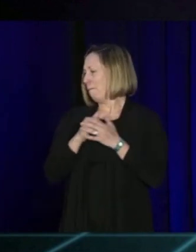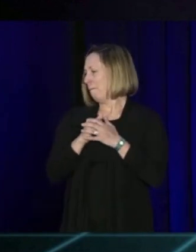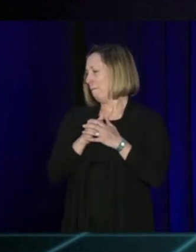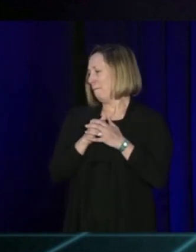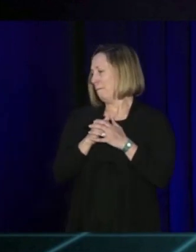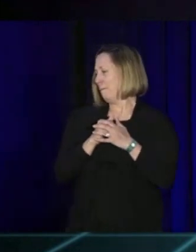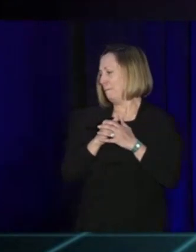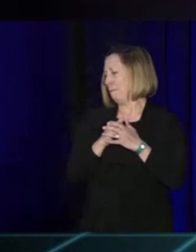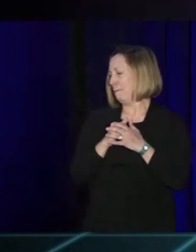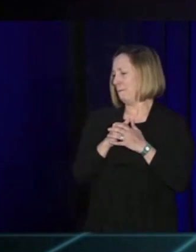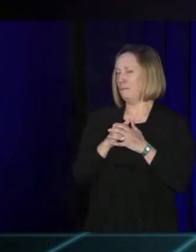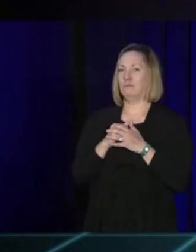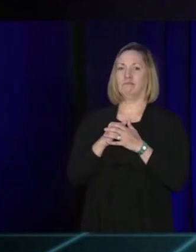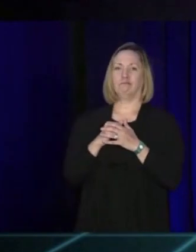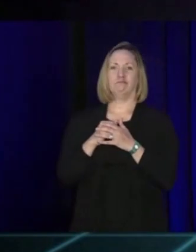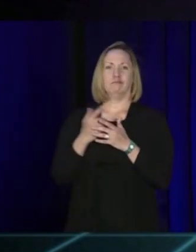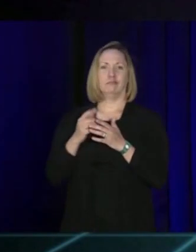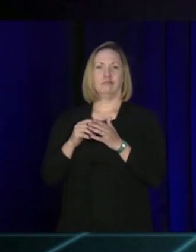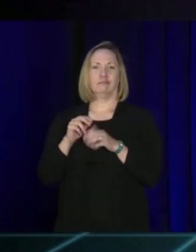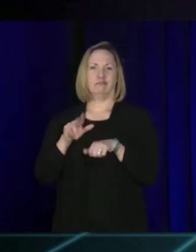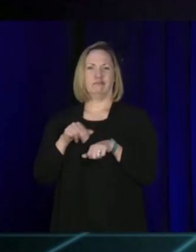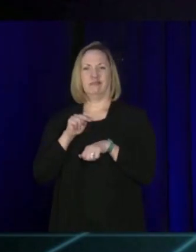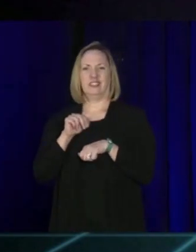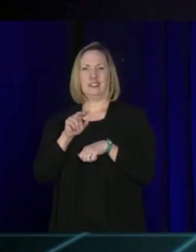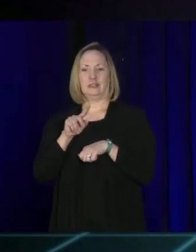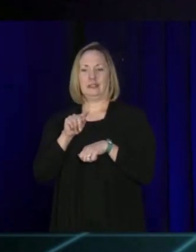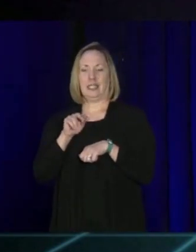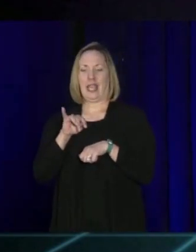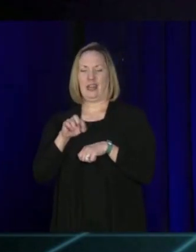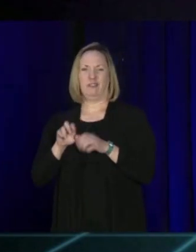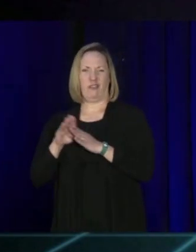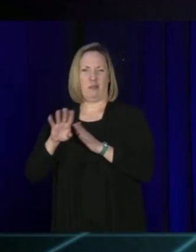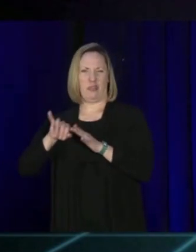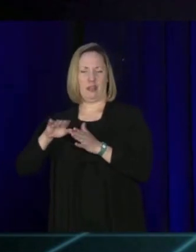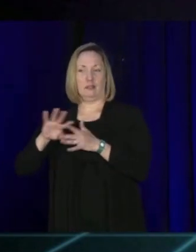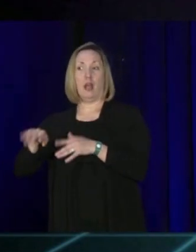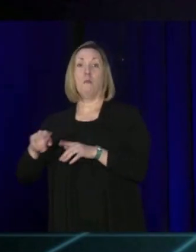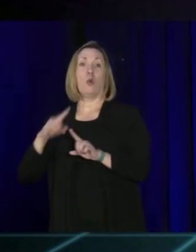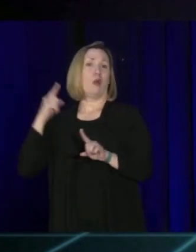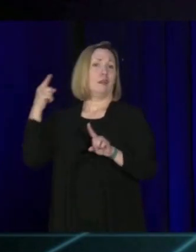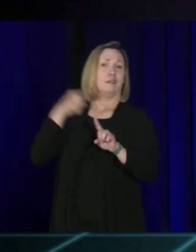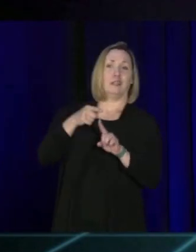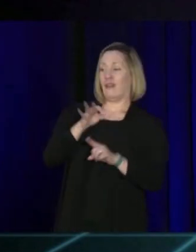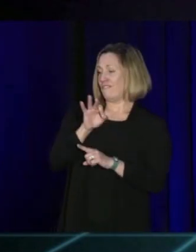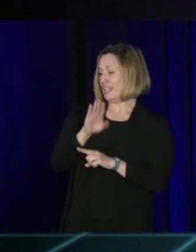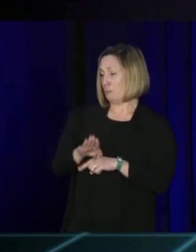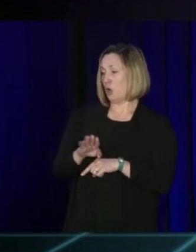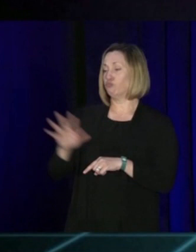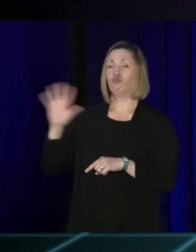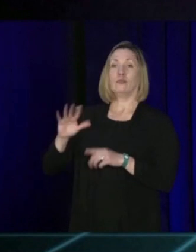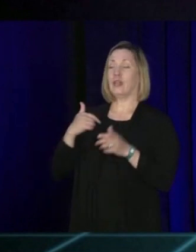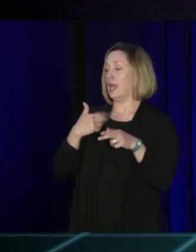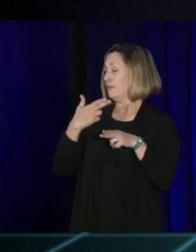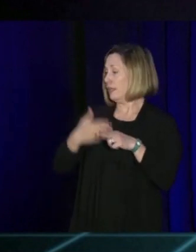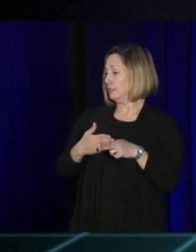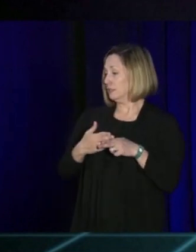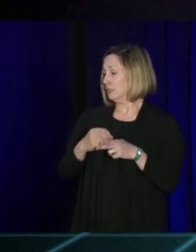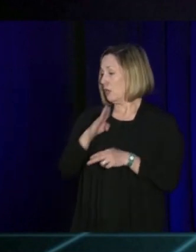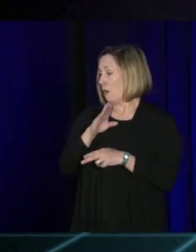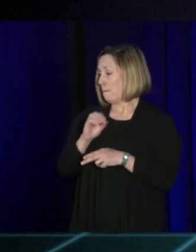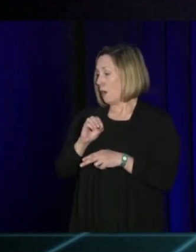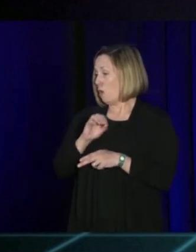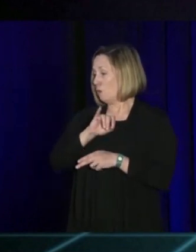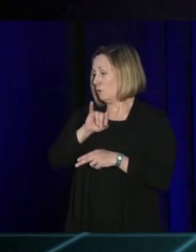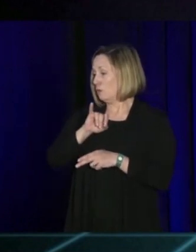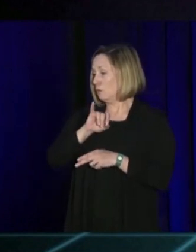to there. Overall, that's where Facebook was. So they had this thing called vuejs, and if you visit the web